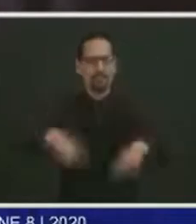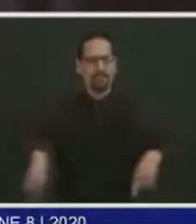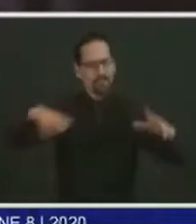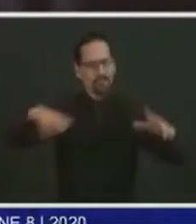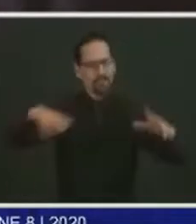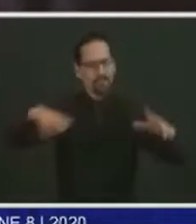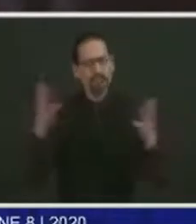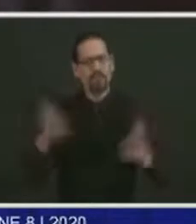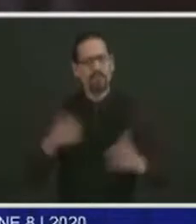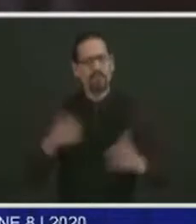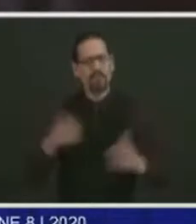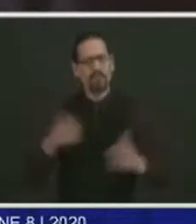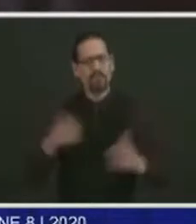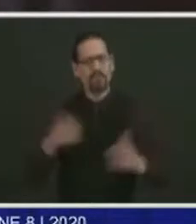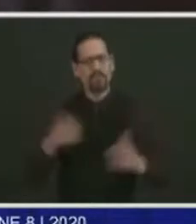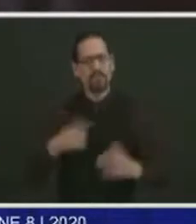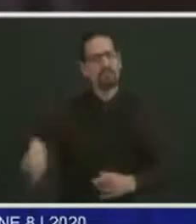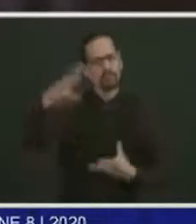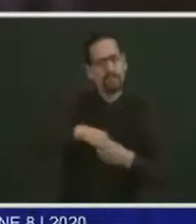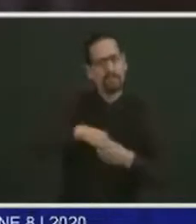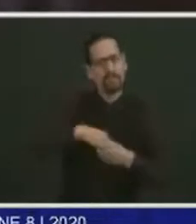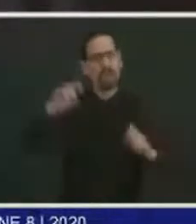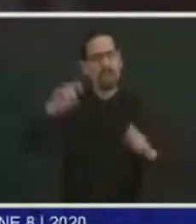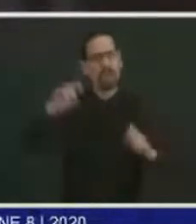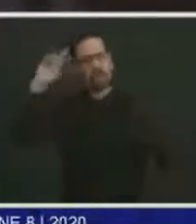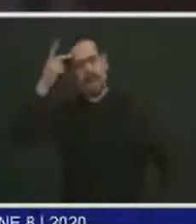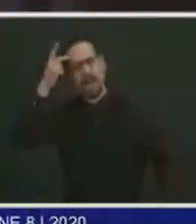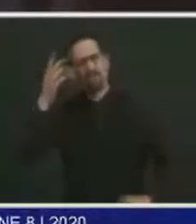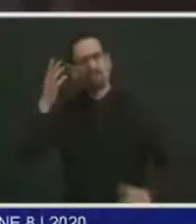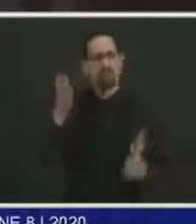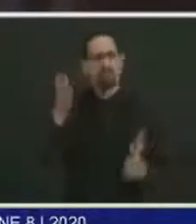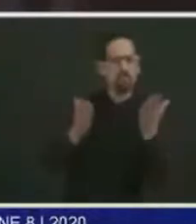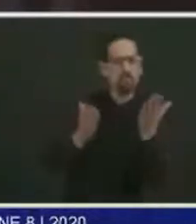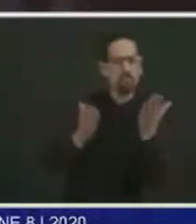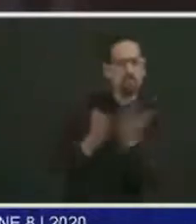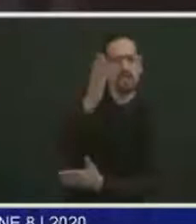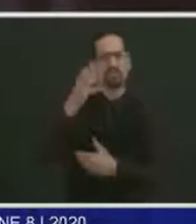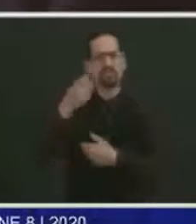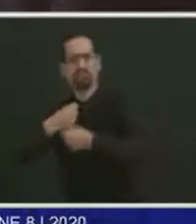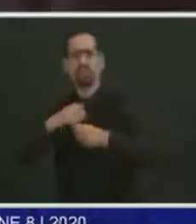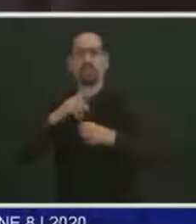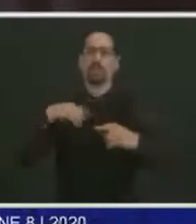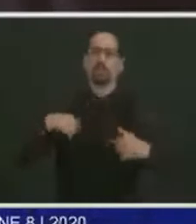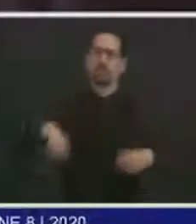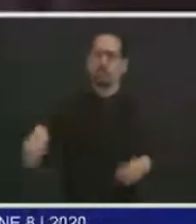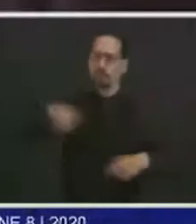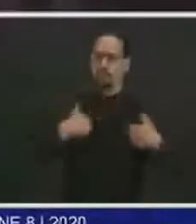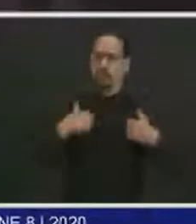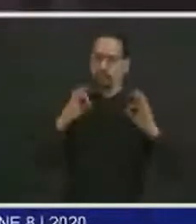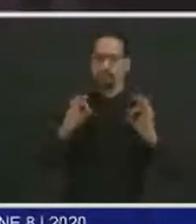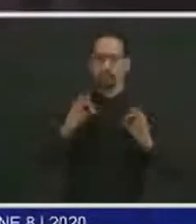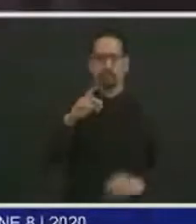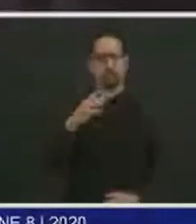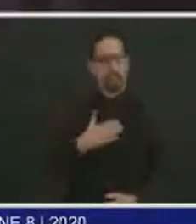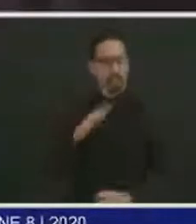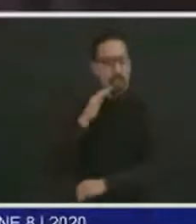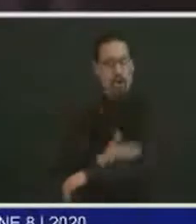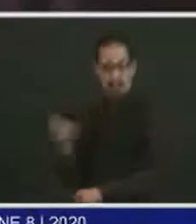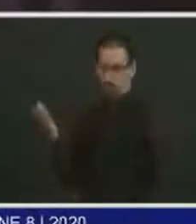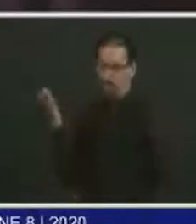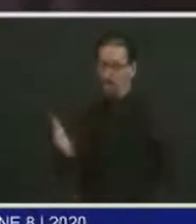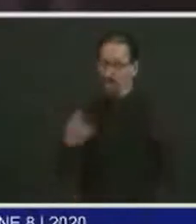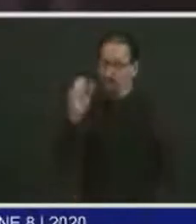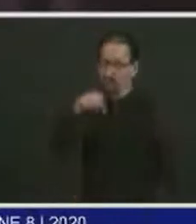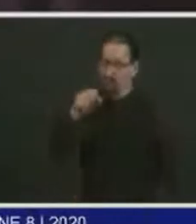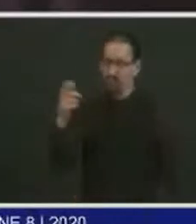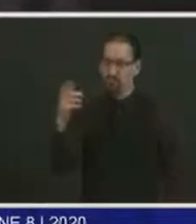stand. For the young who were there, my daughter was there, some of her friends. Please